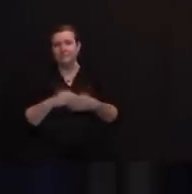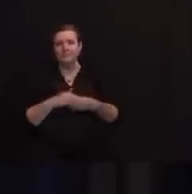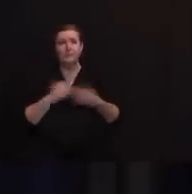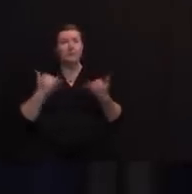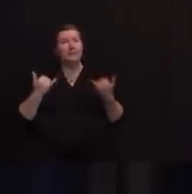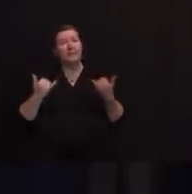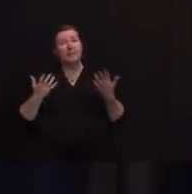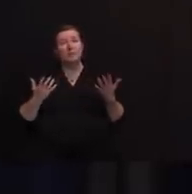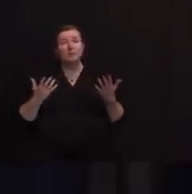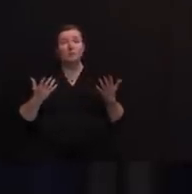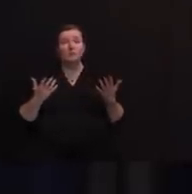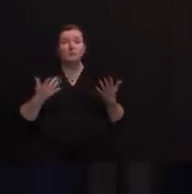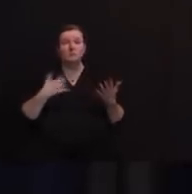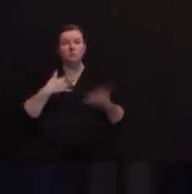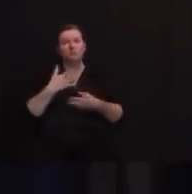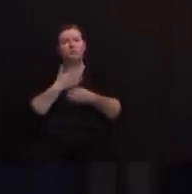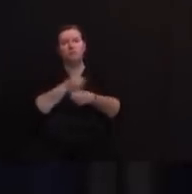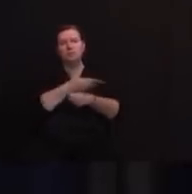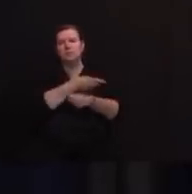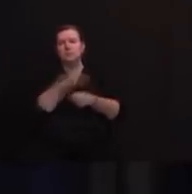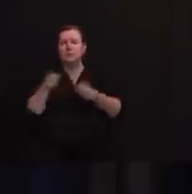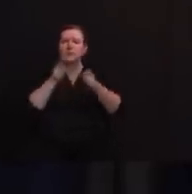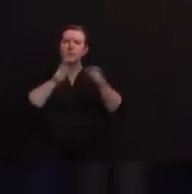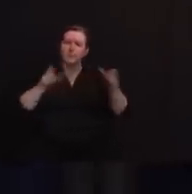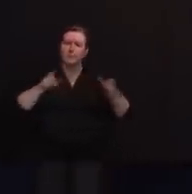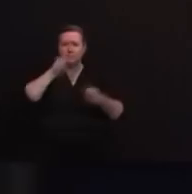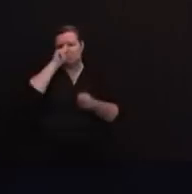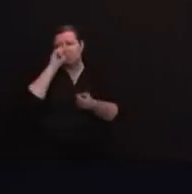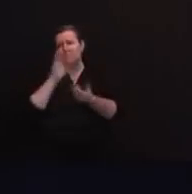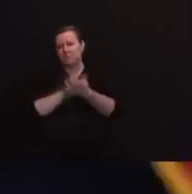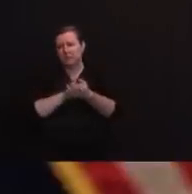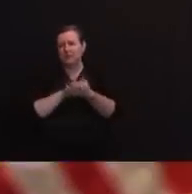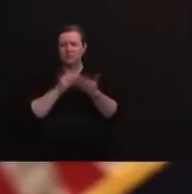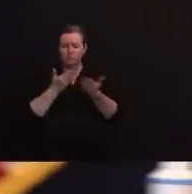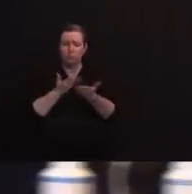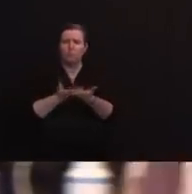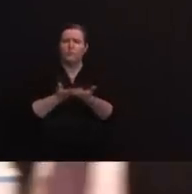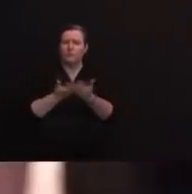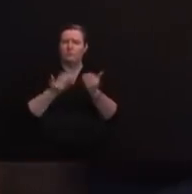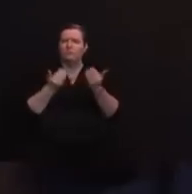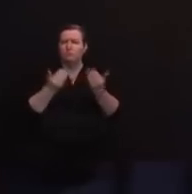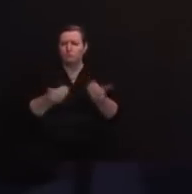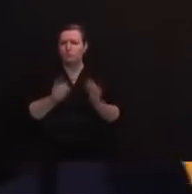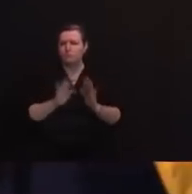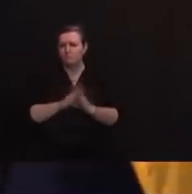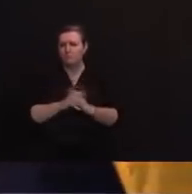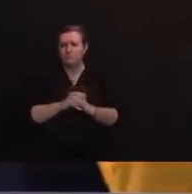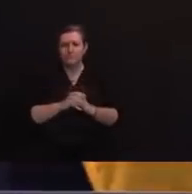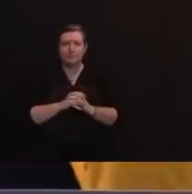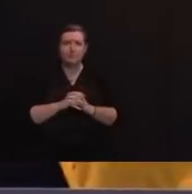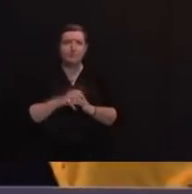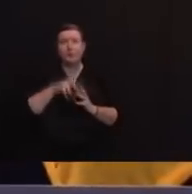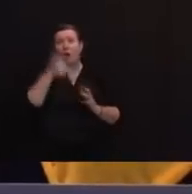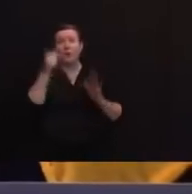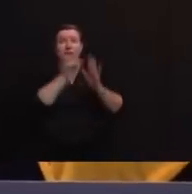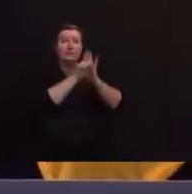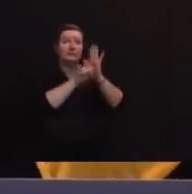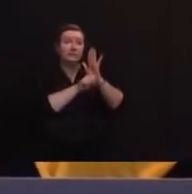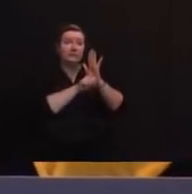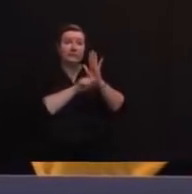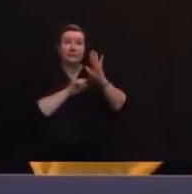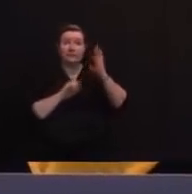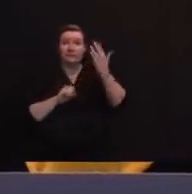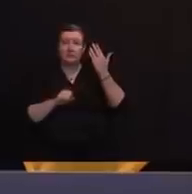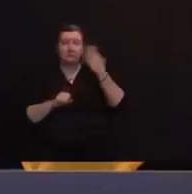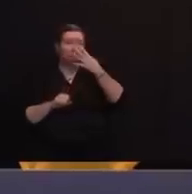it come to that? May perhaps, change but, over time. yeah. There also, you got other states who have basically rejected the CDC guidance, which we're also